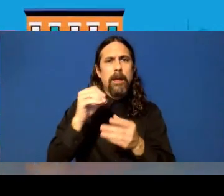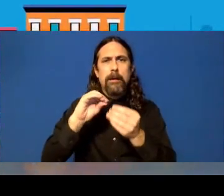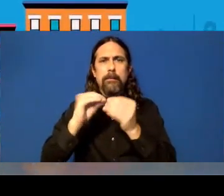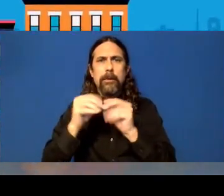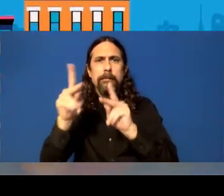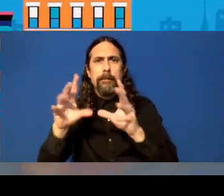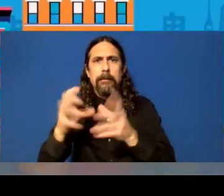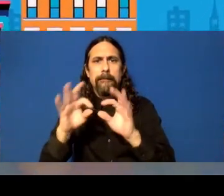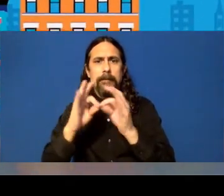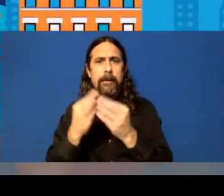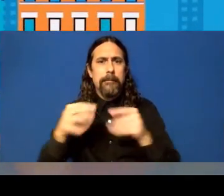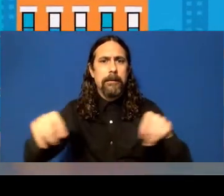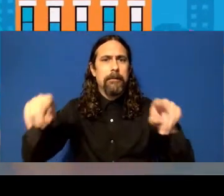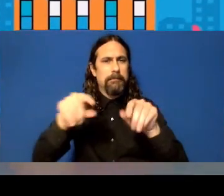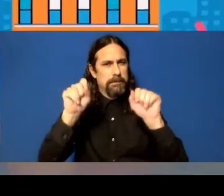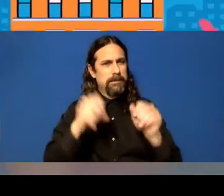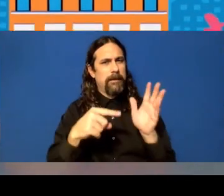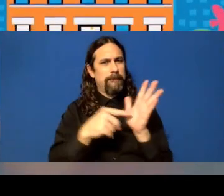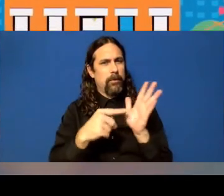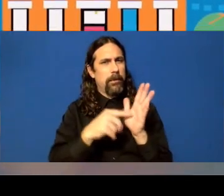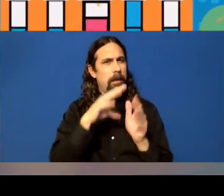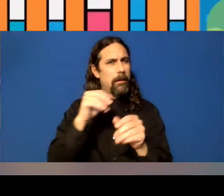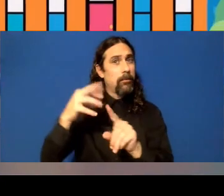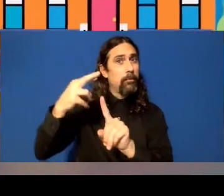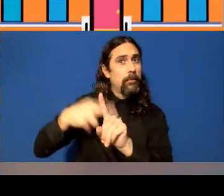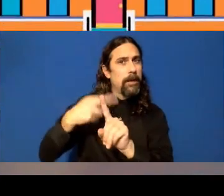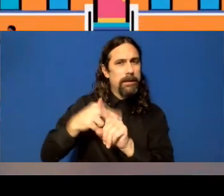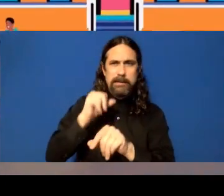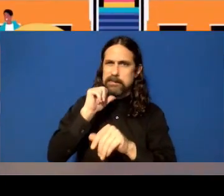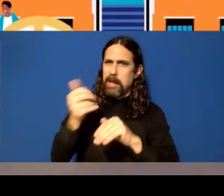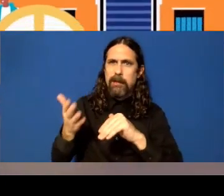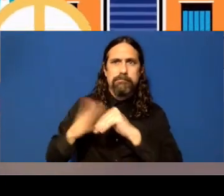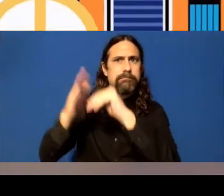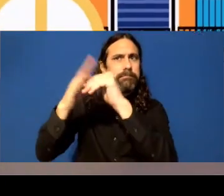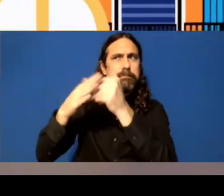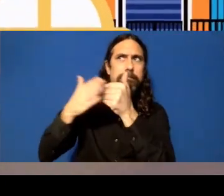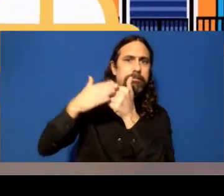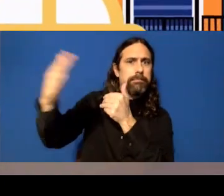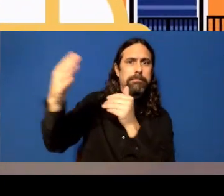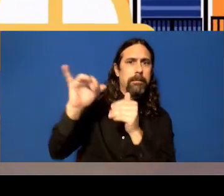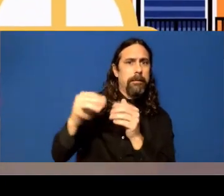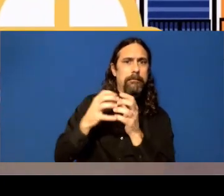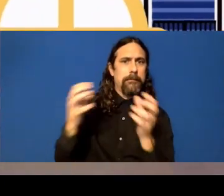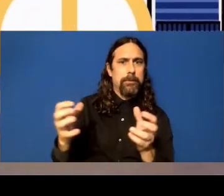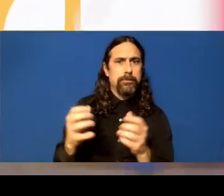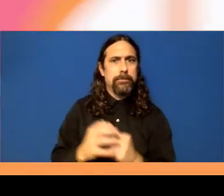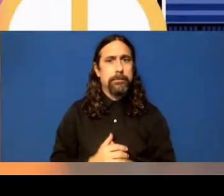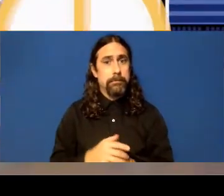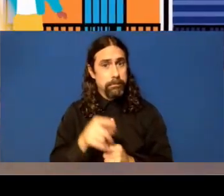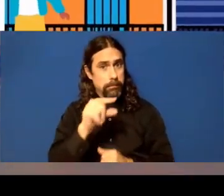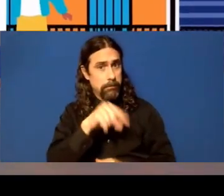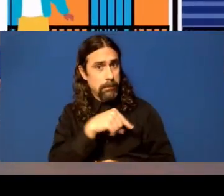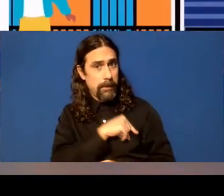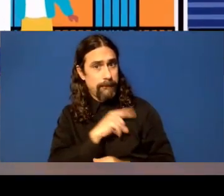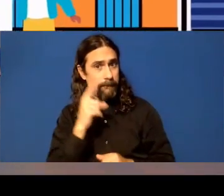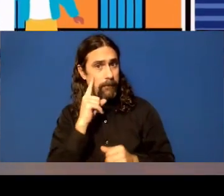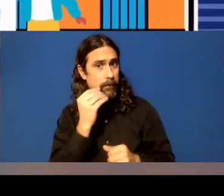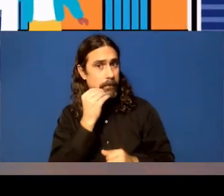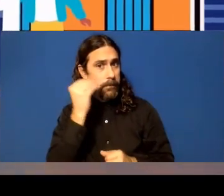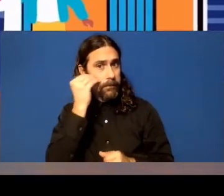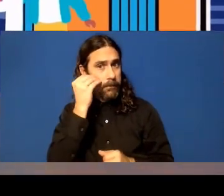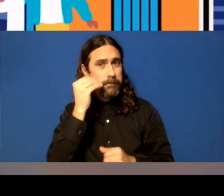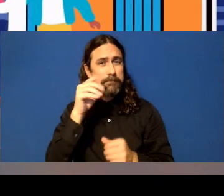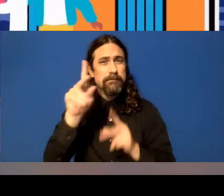And rentals are regulated, so the rent can't go up too much over time. To qualify for a unit, your